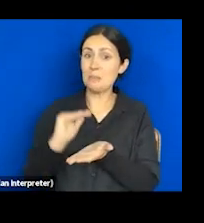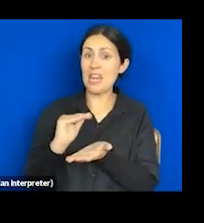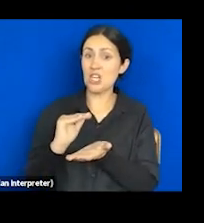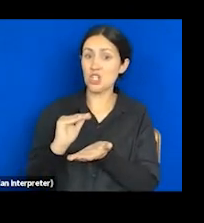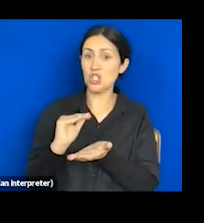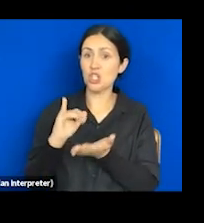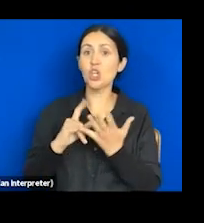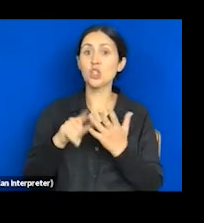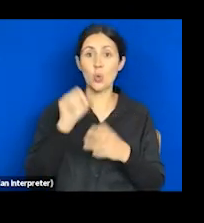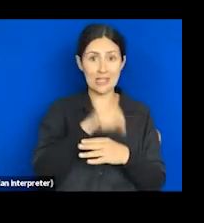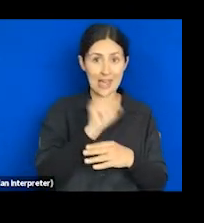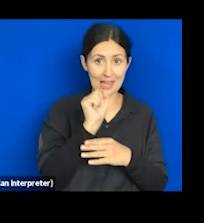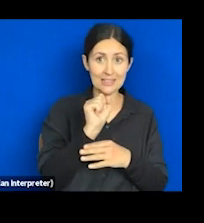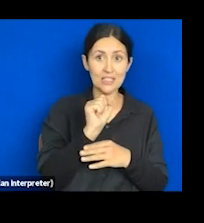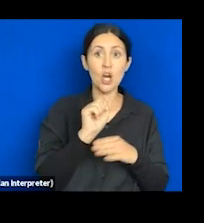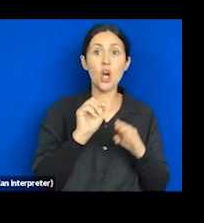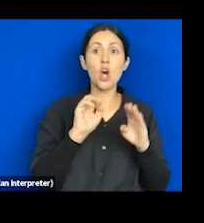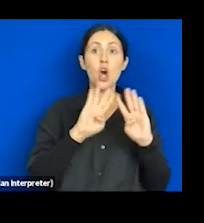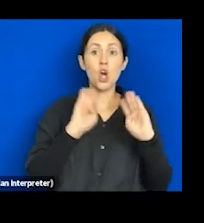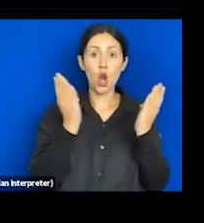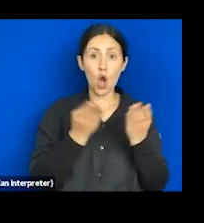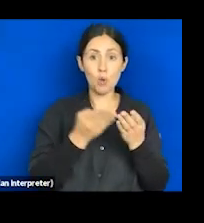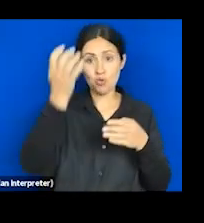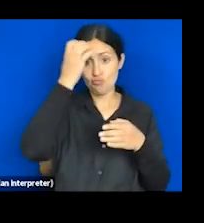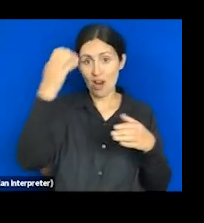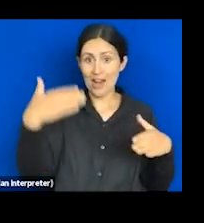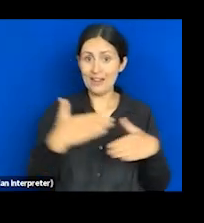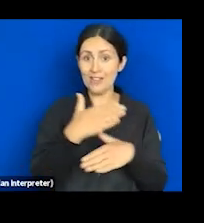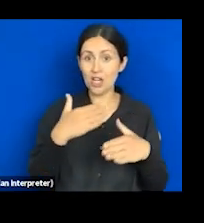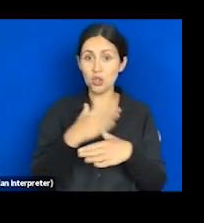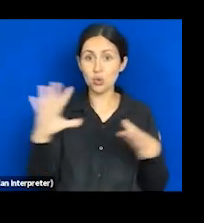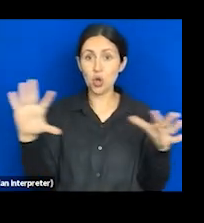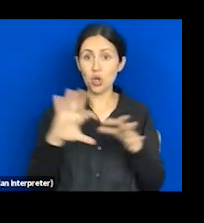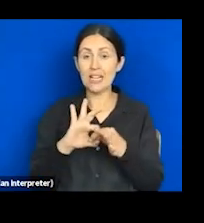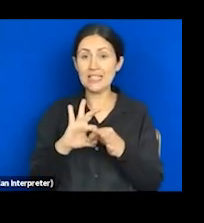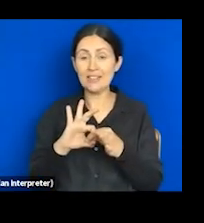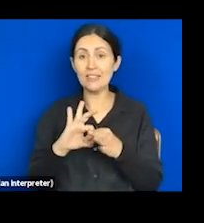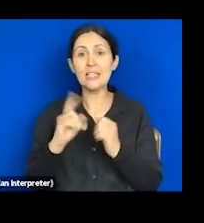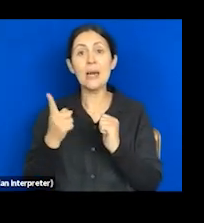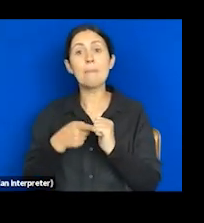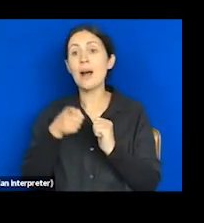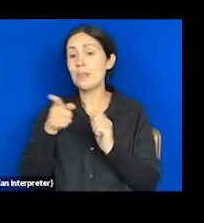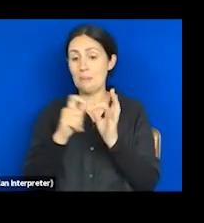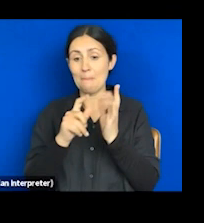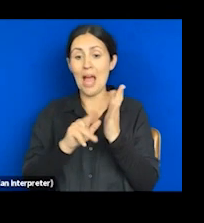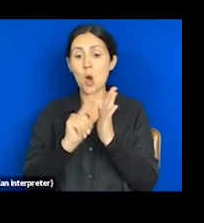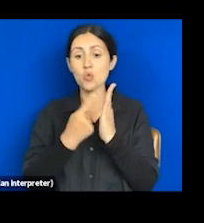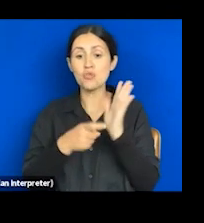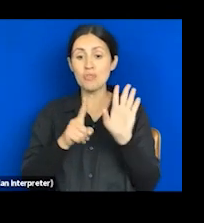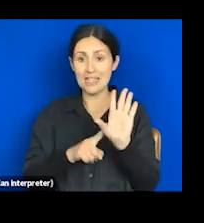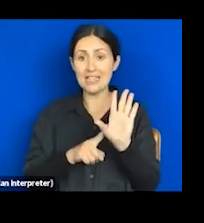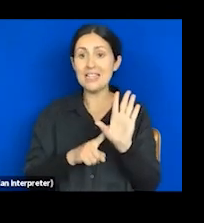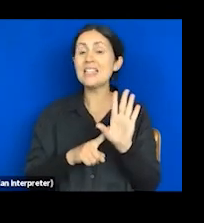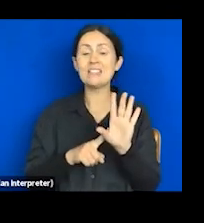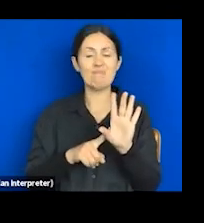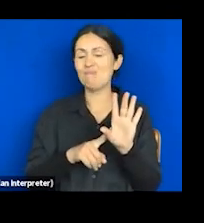So while they're increasing in global brain functional connectivity, their boundaries, if you want, are breaking down.